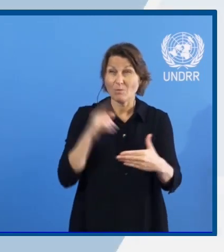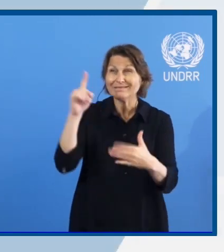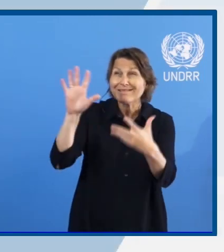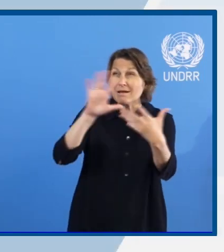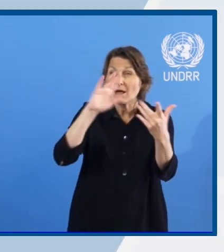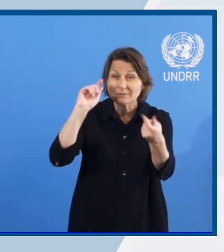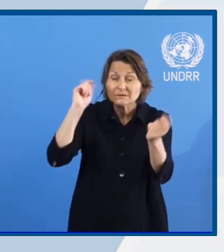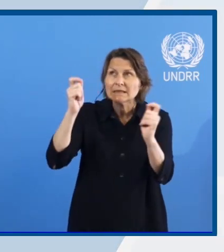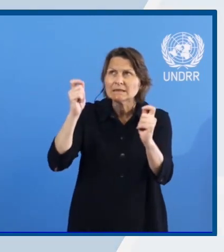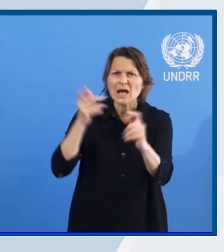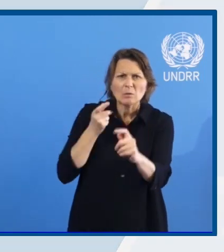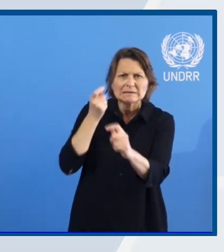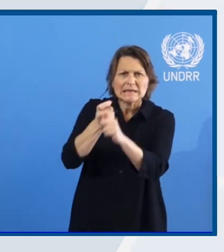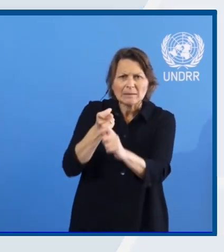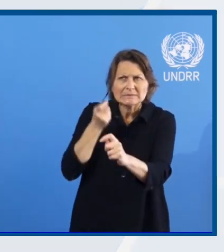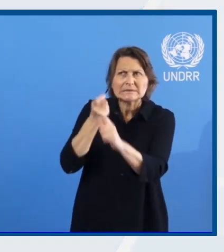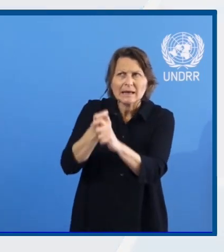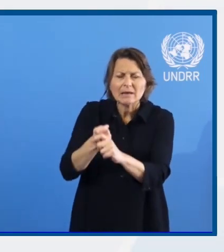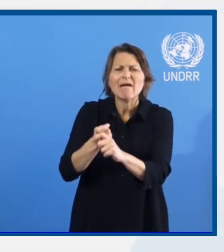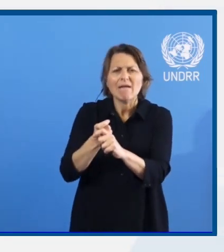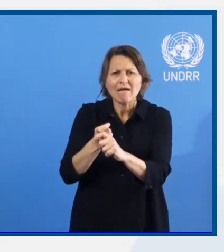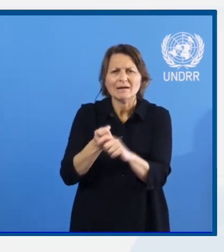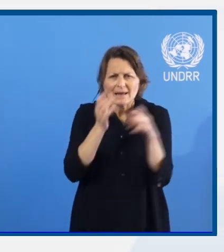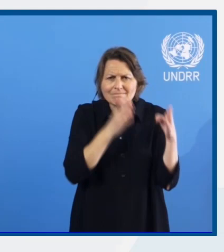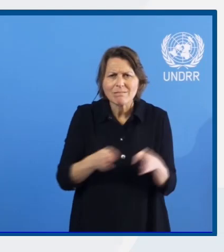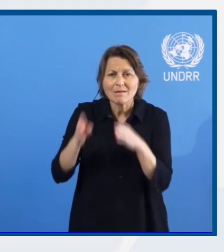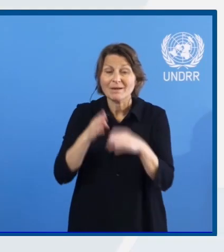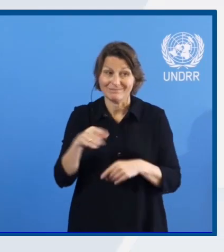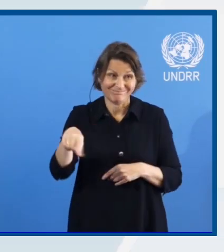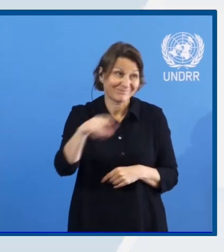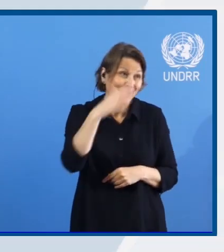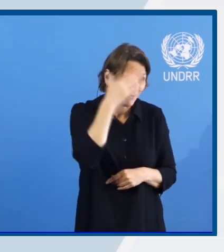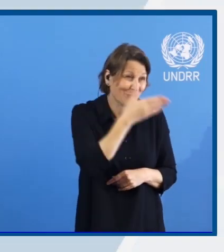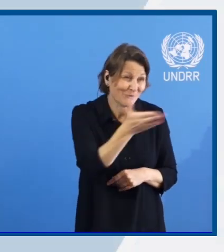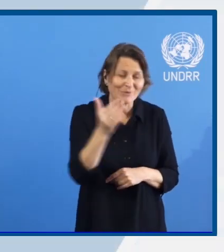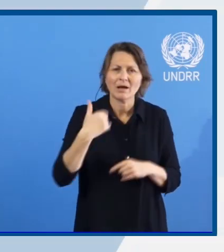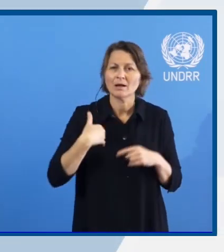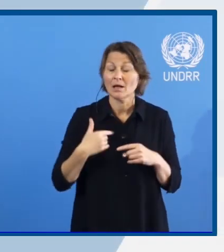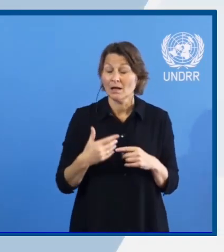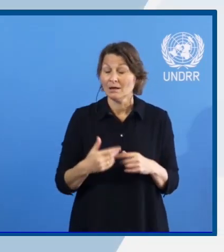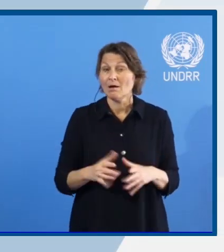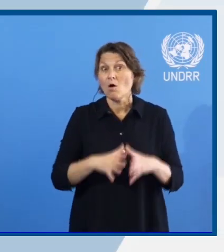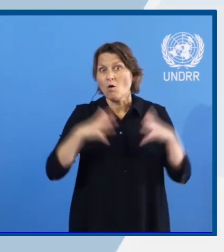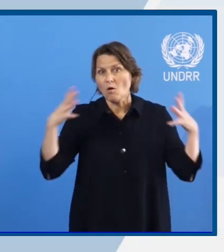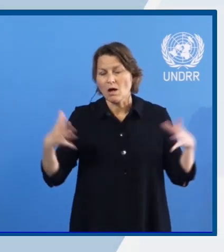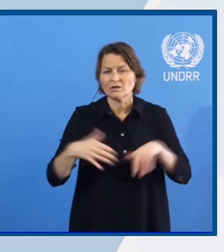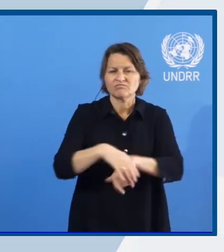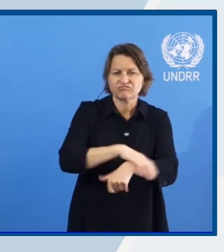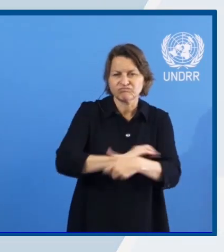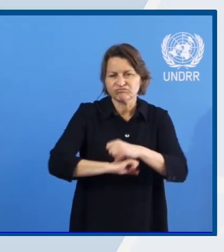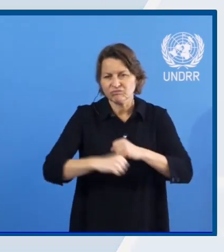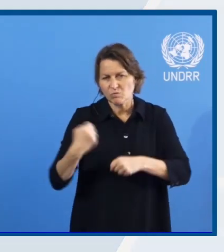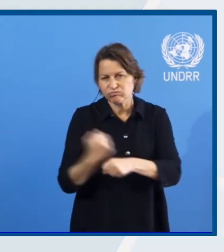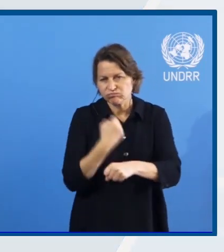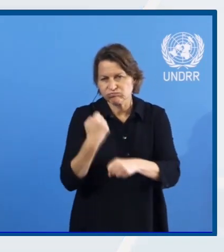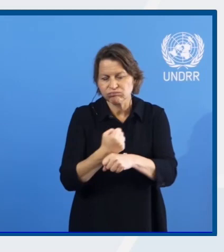I believe you would agree with me, and that's a huge effort that needs to be done by all of us. This is